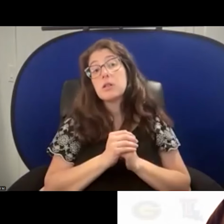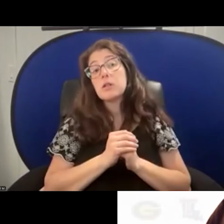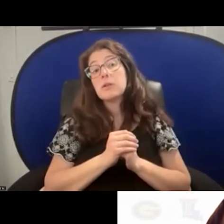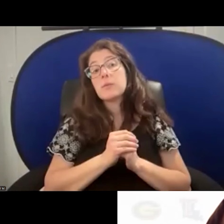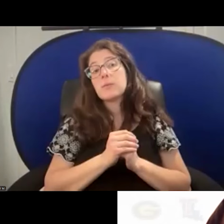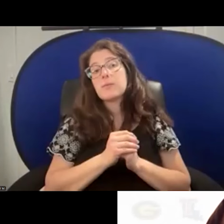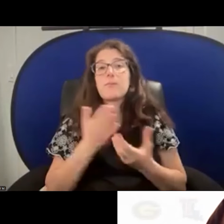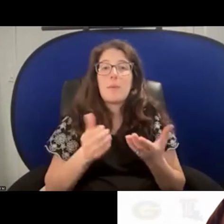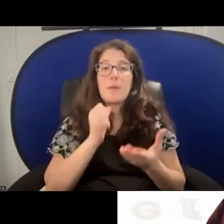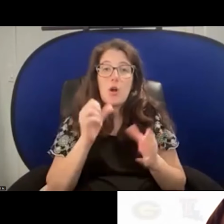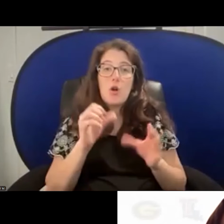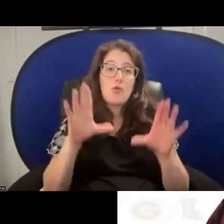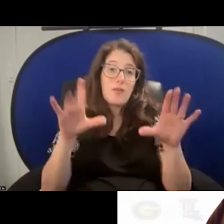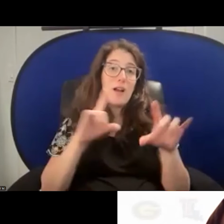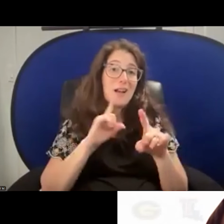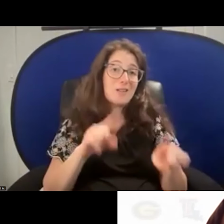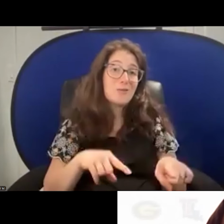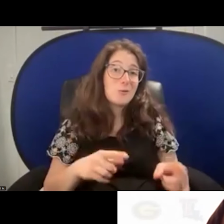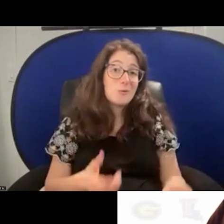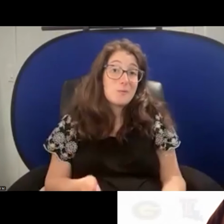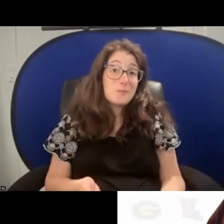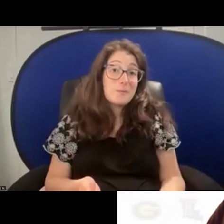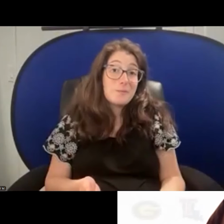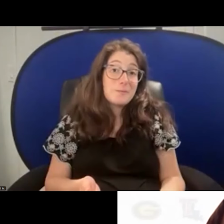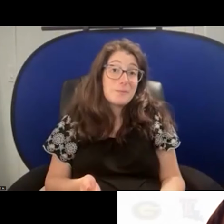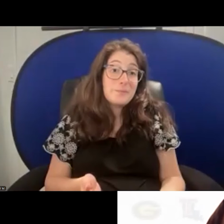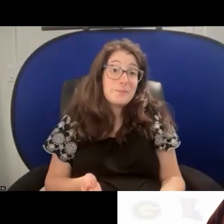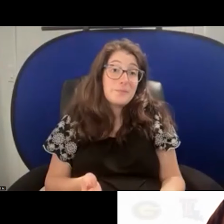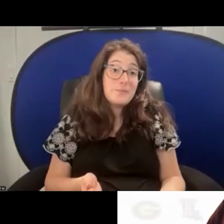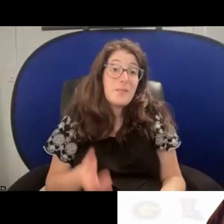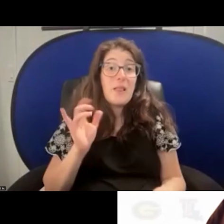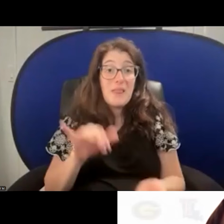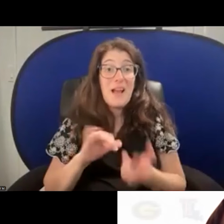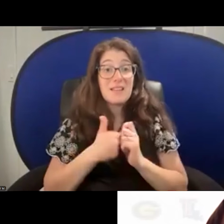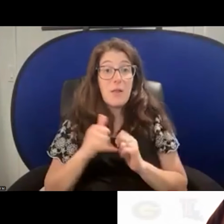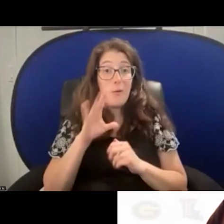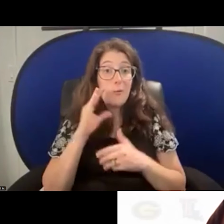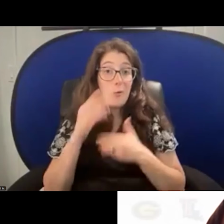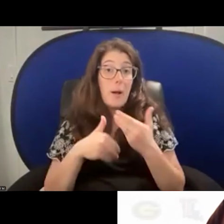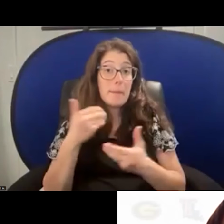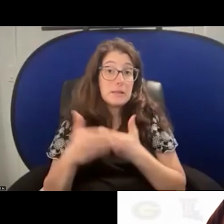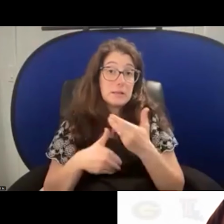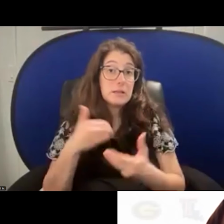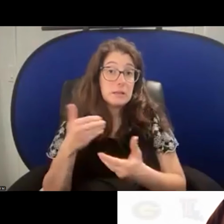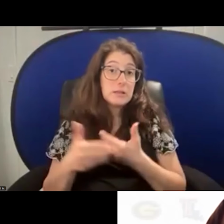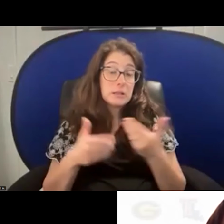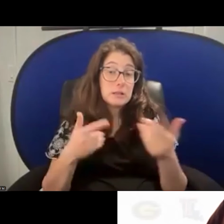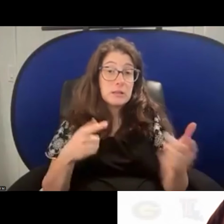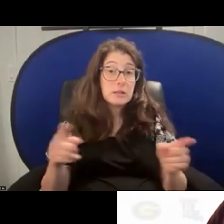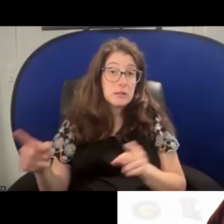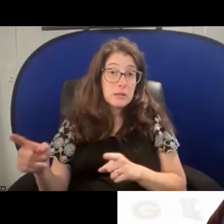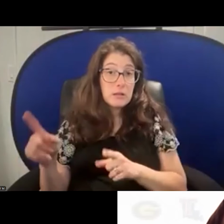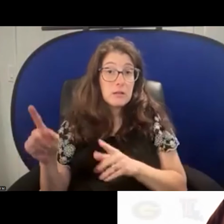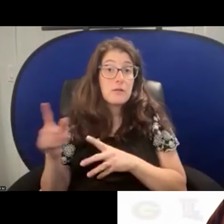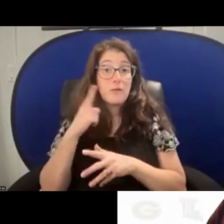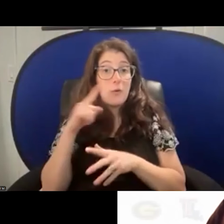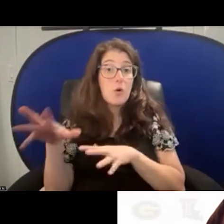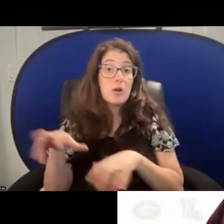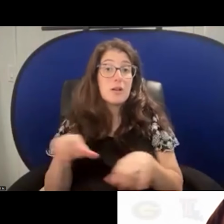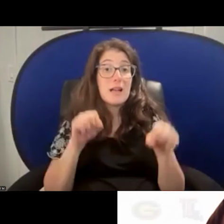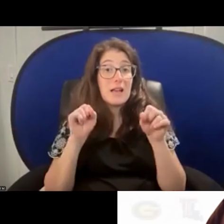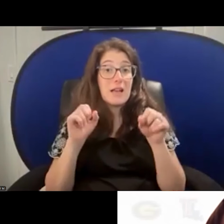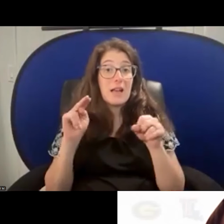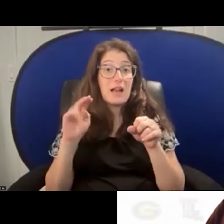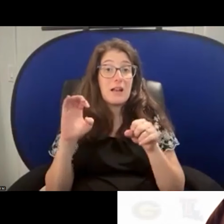great answer. But I think that's how that would roll out if you're talking about them taking the actual exam and